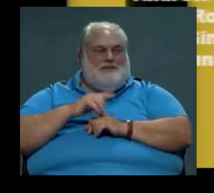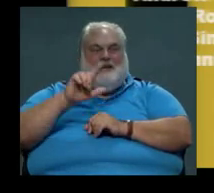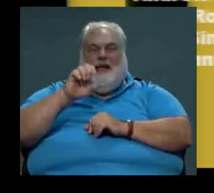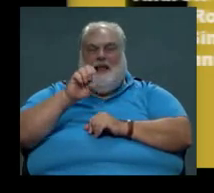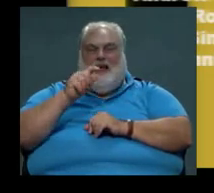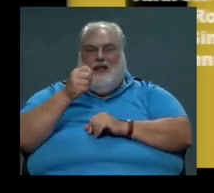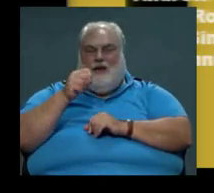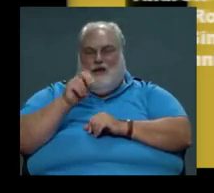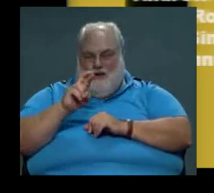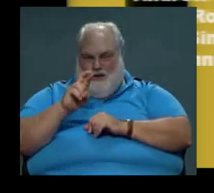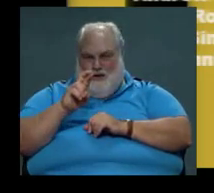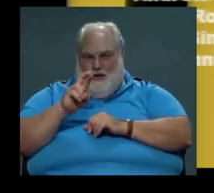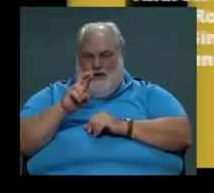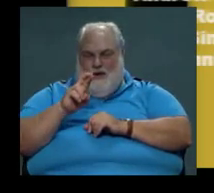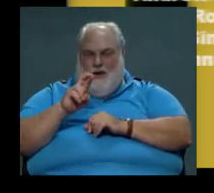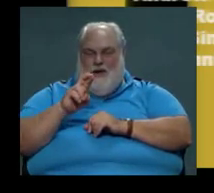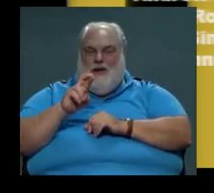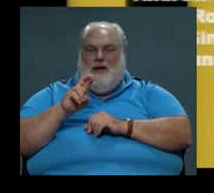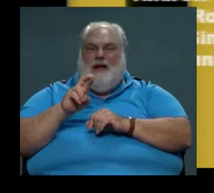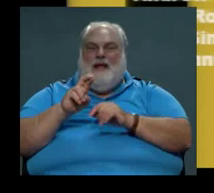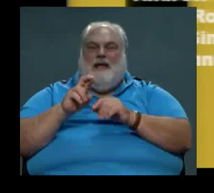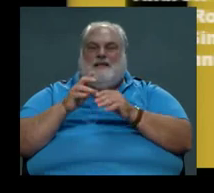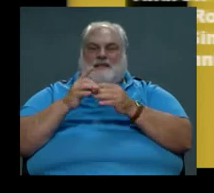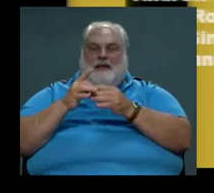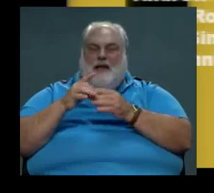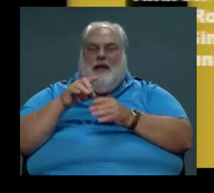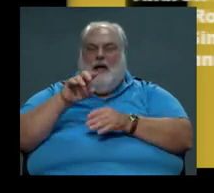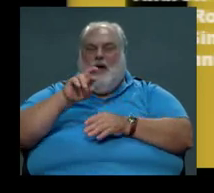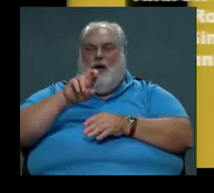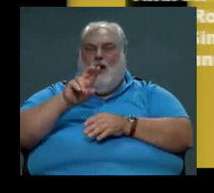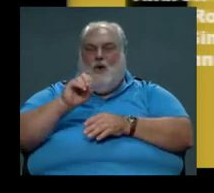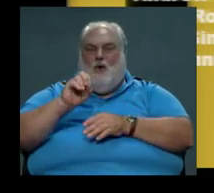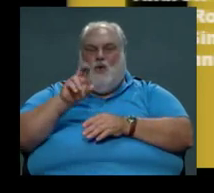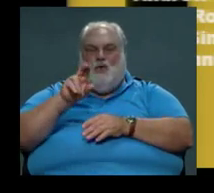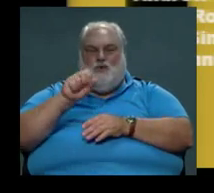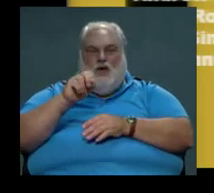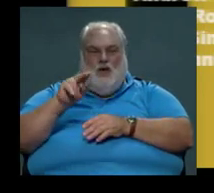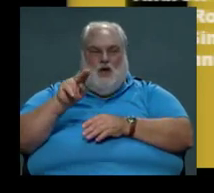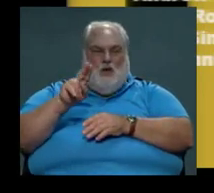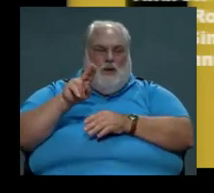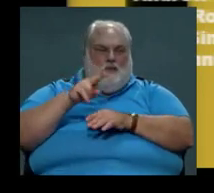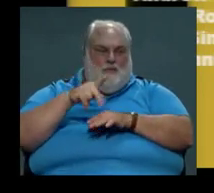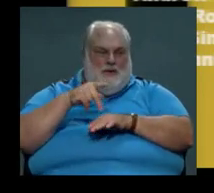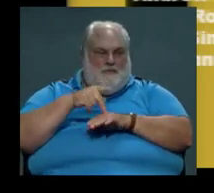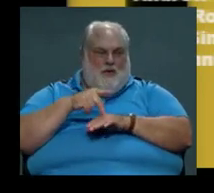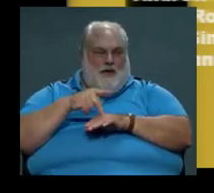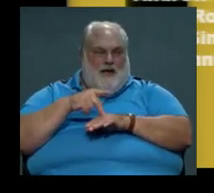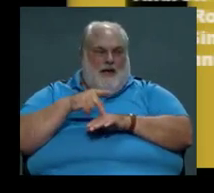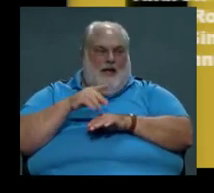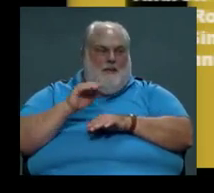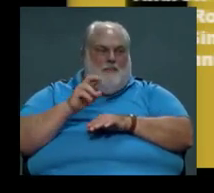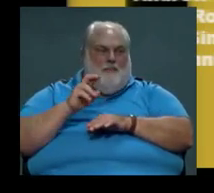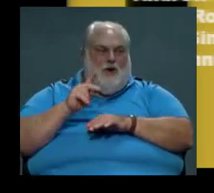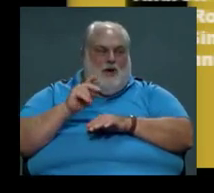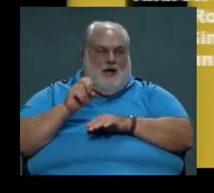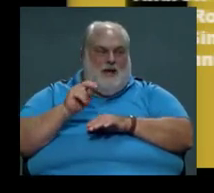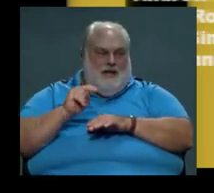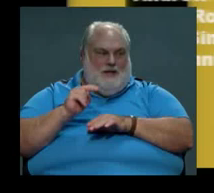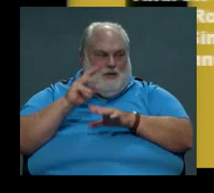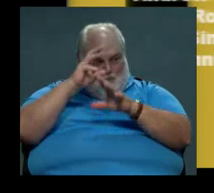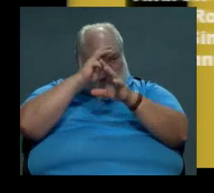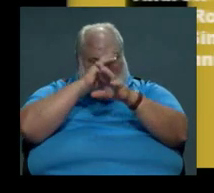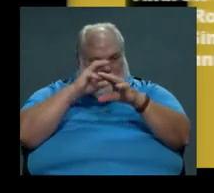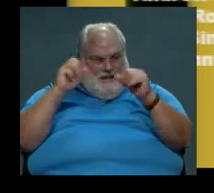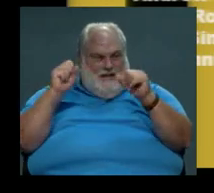and of course Nancy Rousseau is the principal. And I see Mike Poor, our superintendent, along with Marvin Burton, is also the associate superintendent, and Ernest